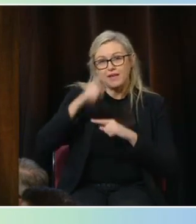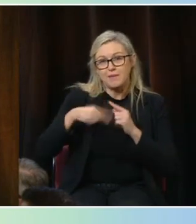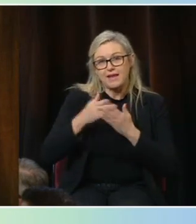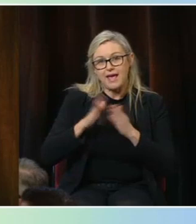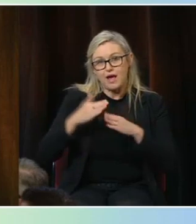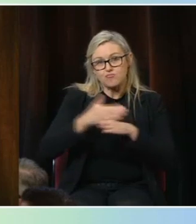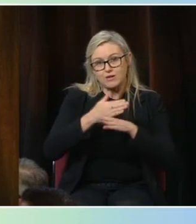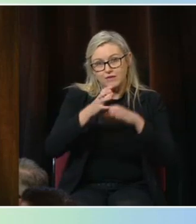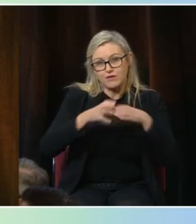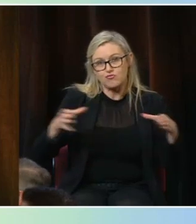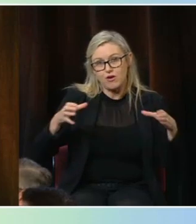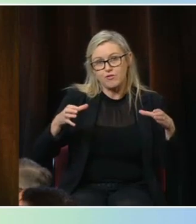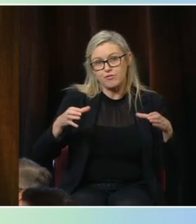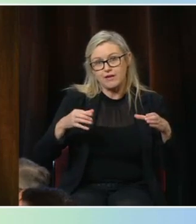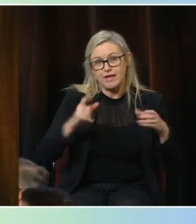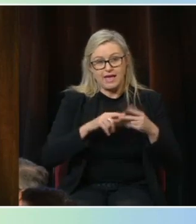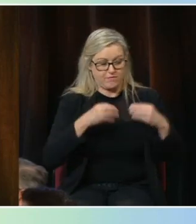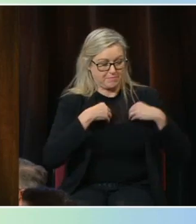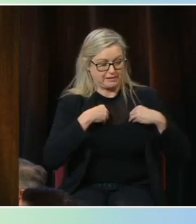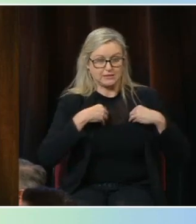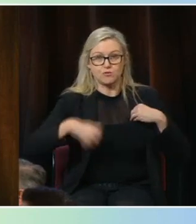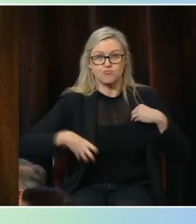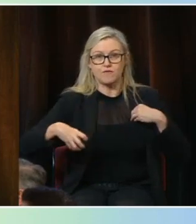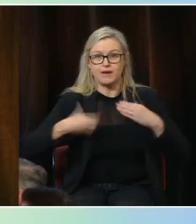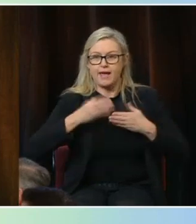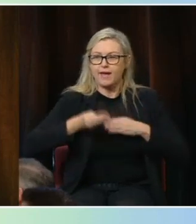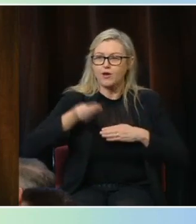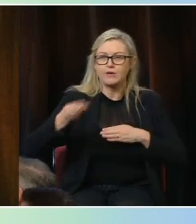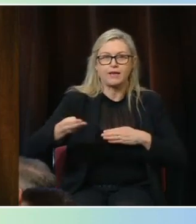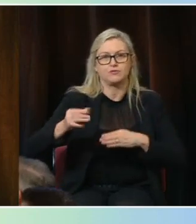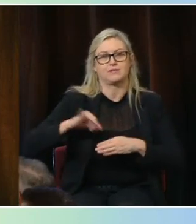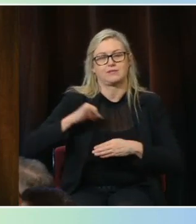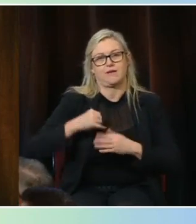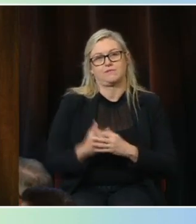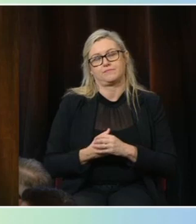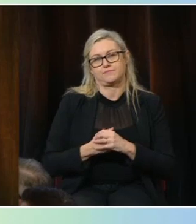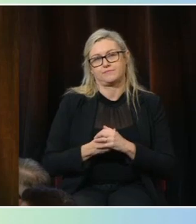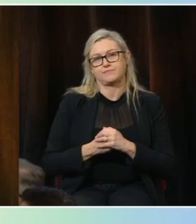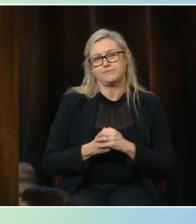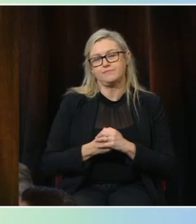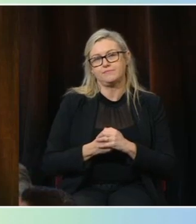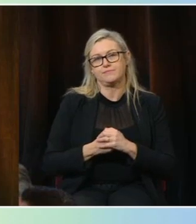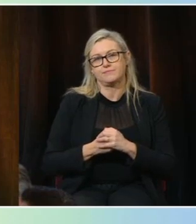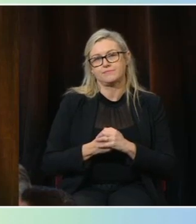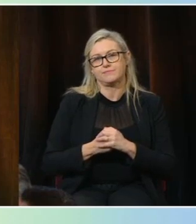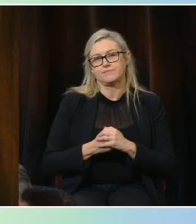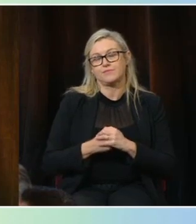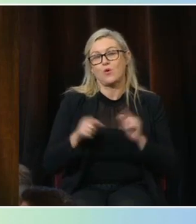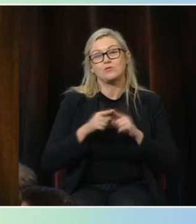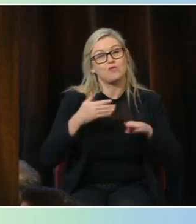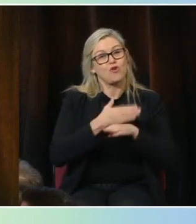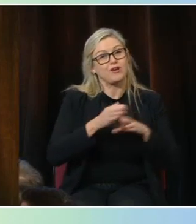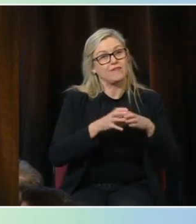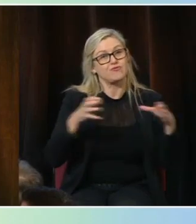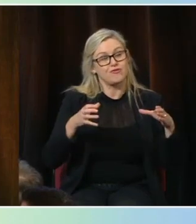has been passed through to workers over the past 15 years the other thing we know about productivity growth is we've got less of it than we used